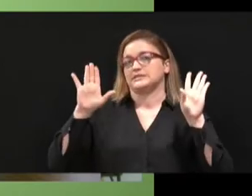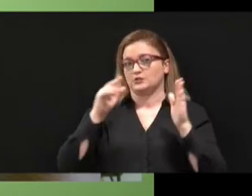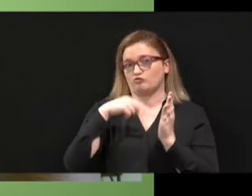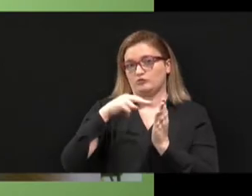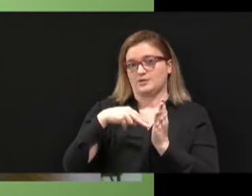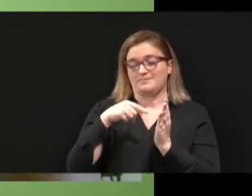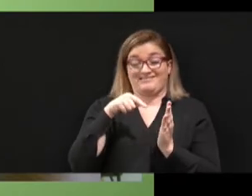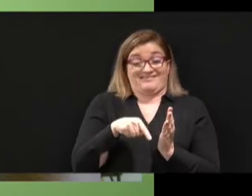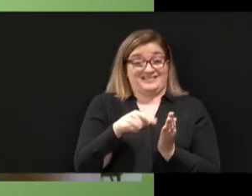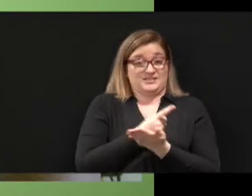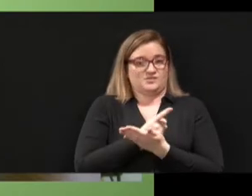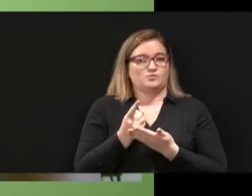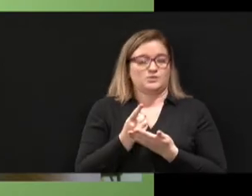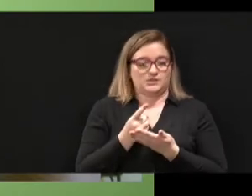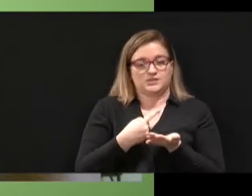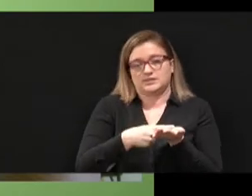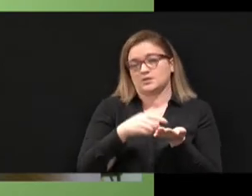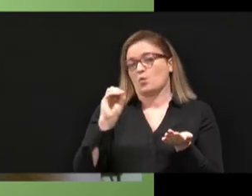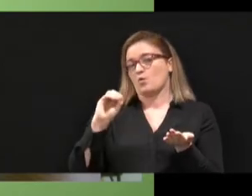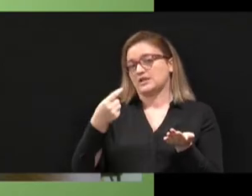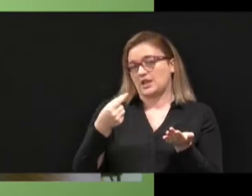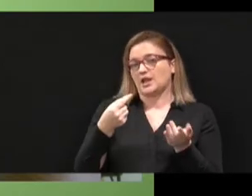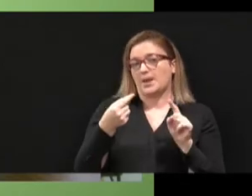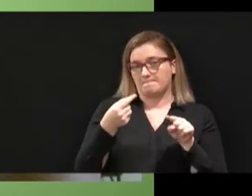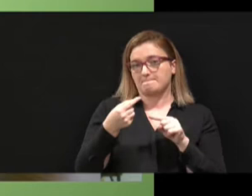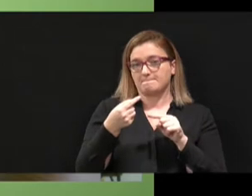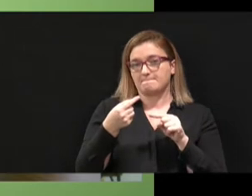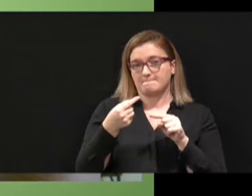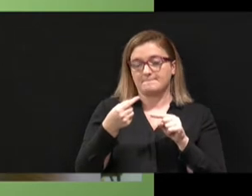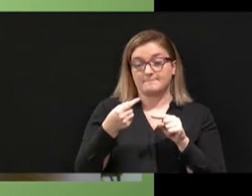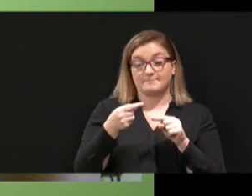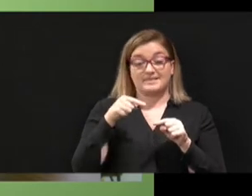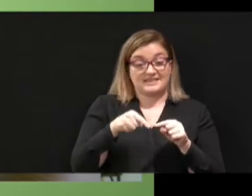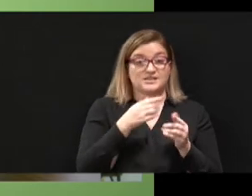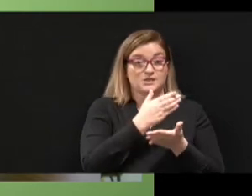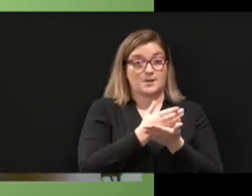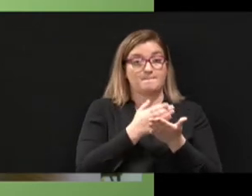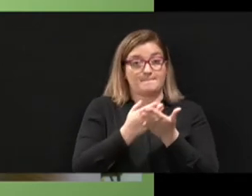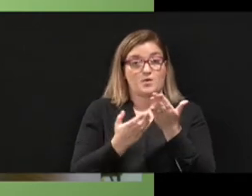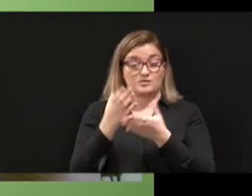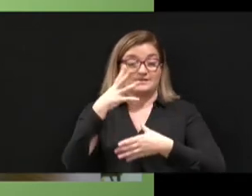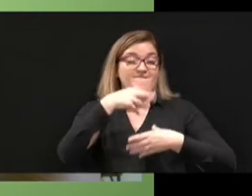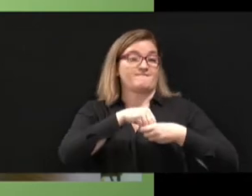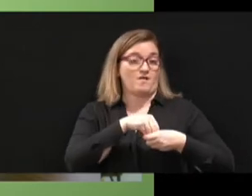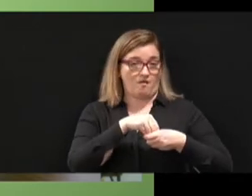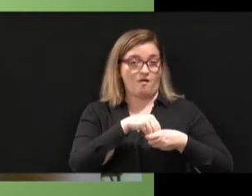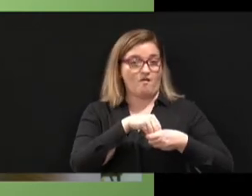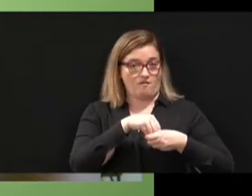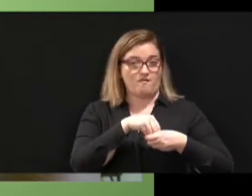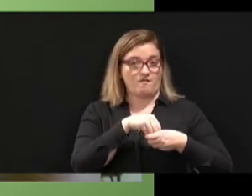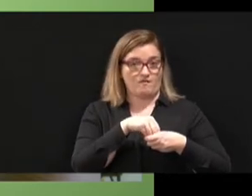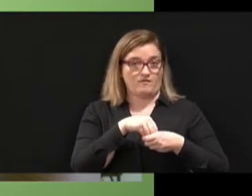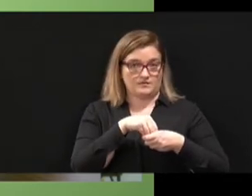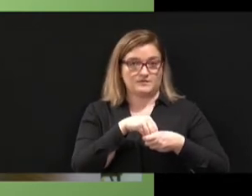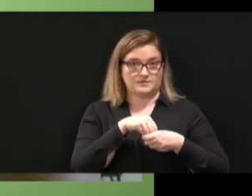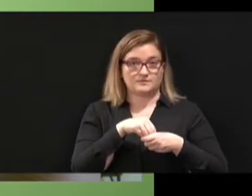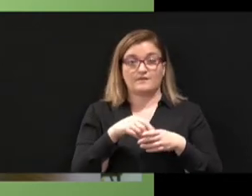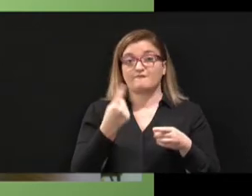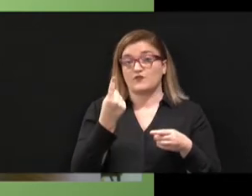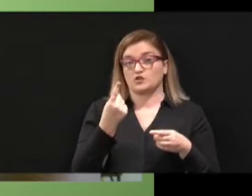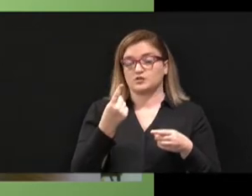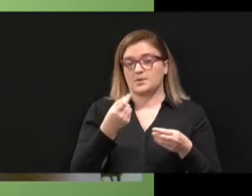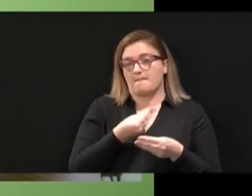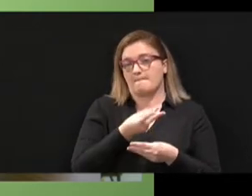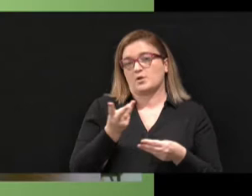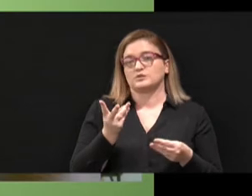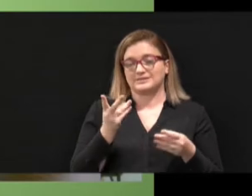about this week. One thing, these are the components of it, which are so important. The first one is multisensory, which